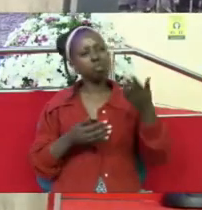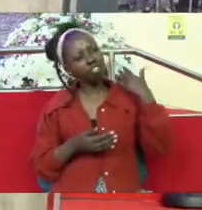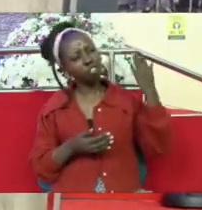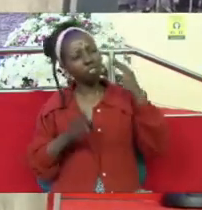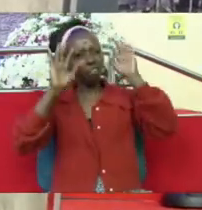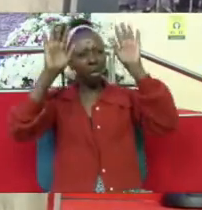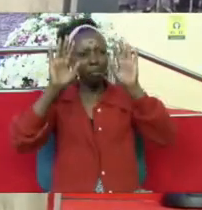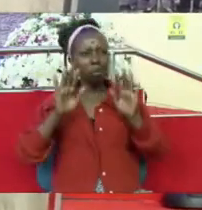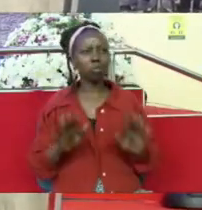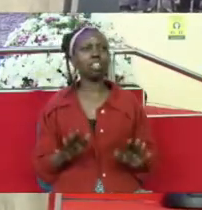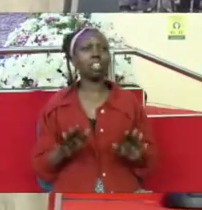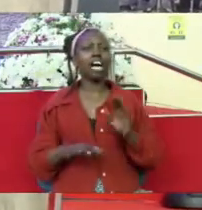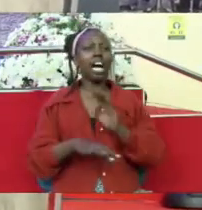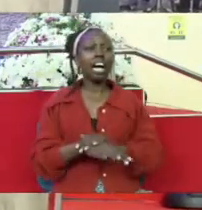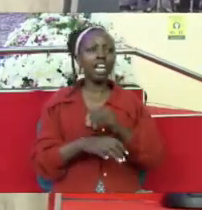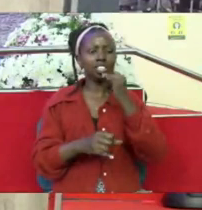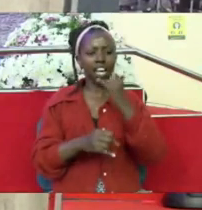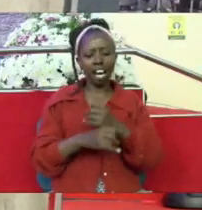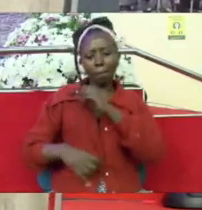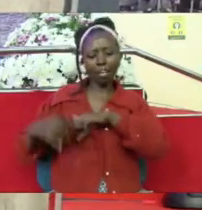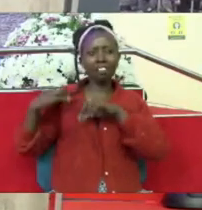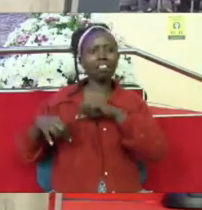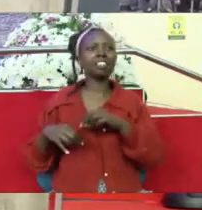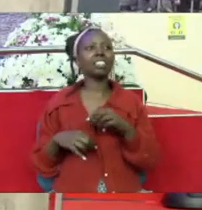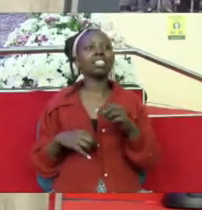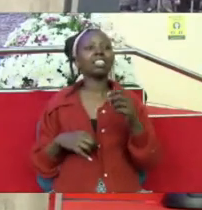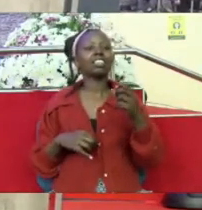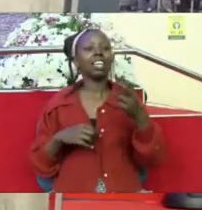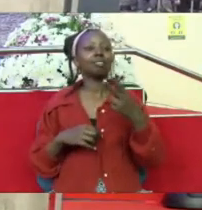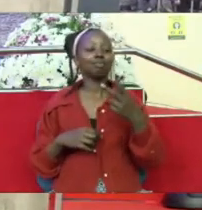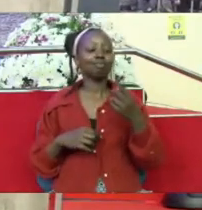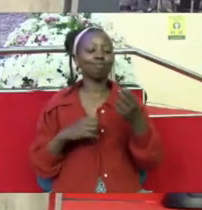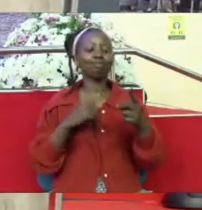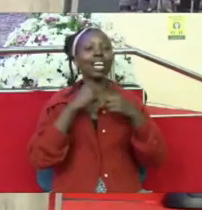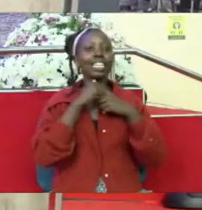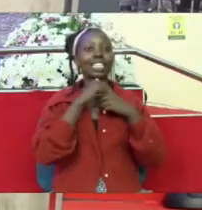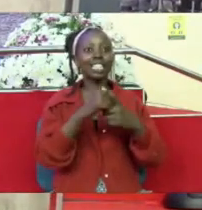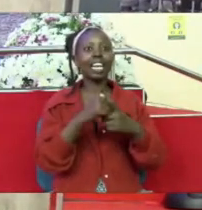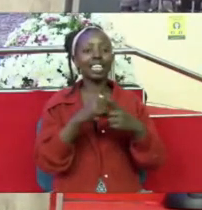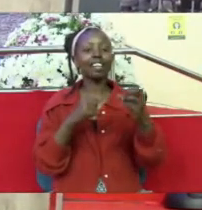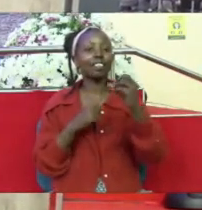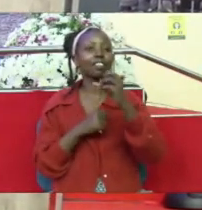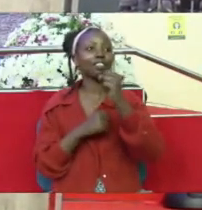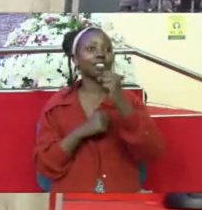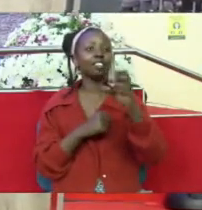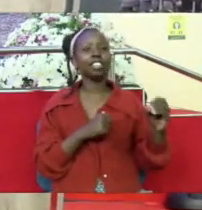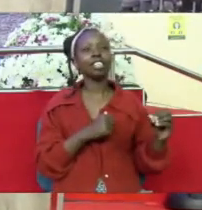Kwa mshahara wako wote ni 650. Because your salary was 650. Ulipe nyumba na ukule. You pay rent. Alafu